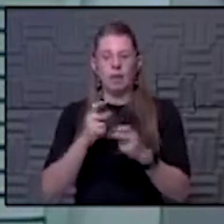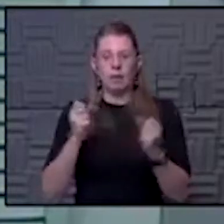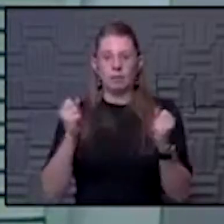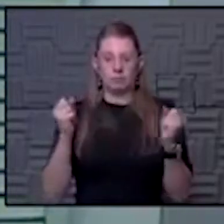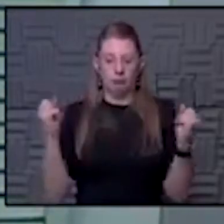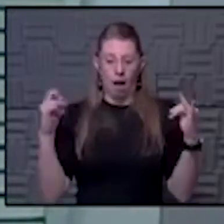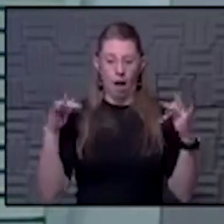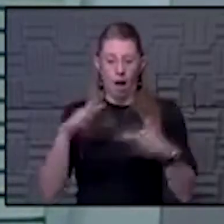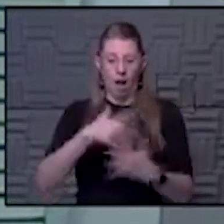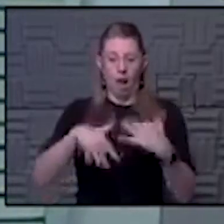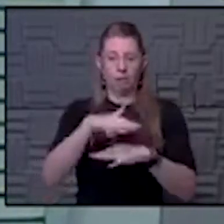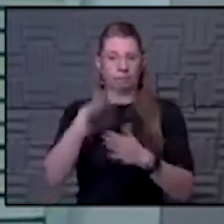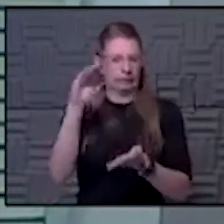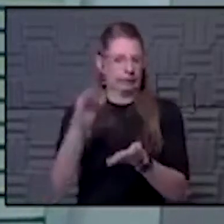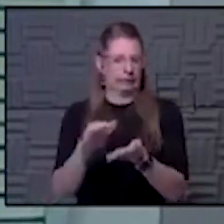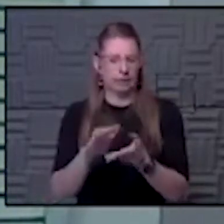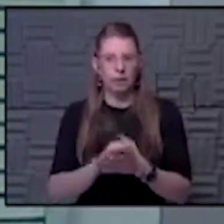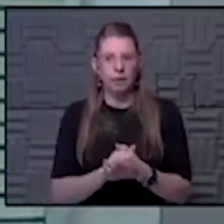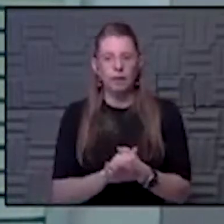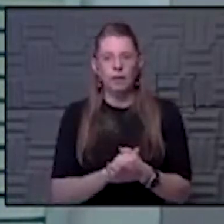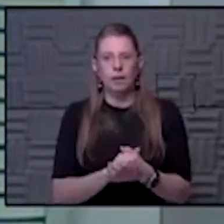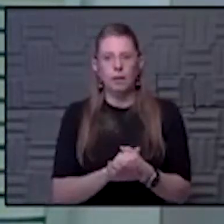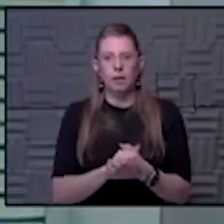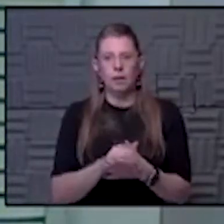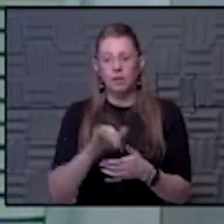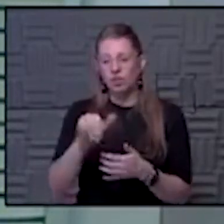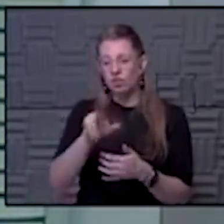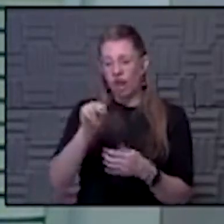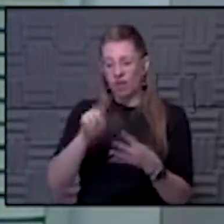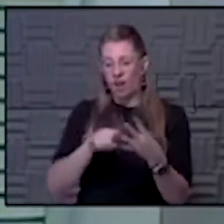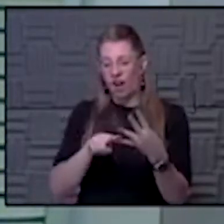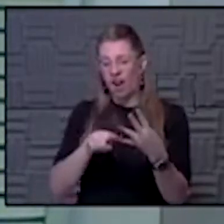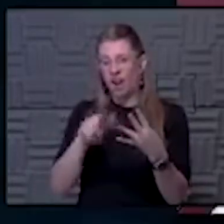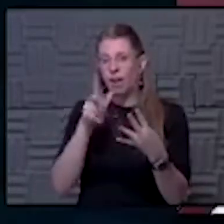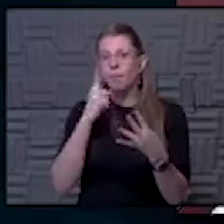that we're going to be seeing the tail off of this all the way into mid-January.